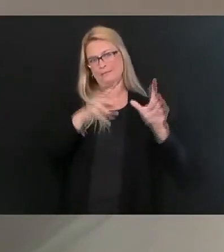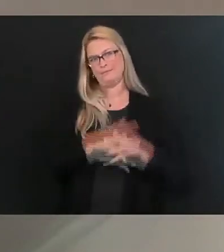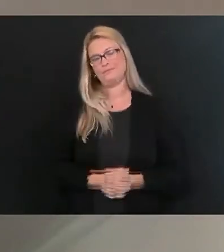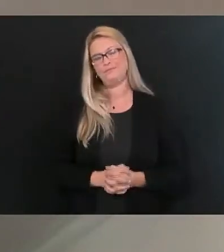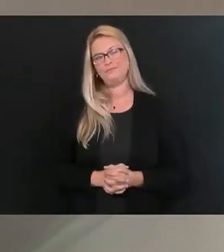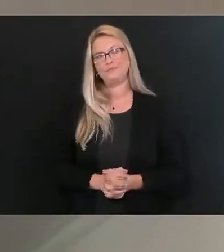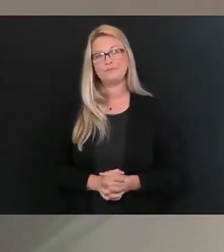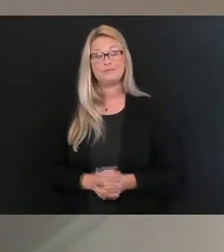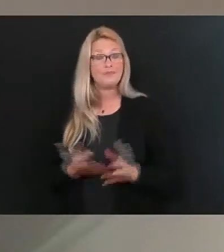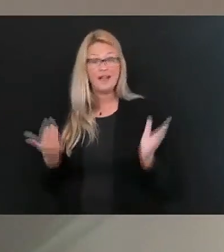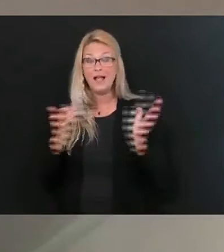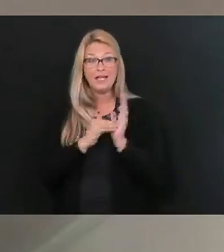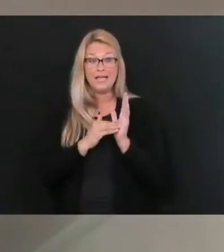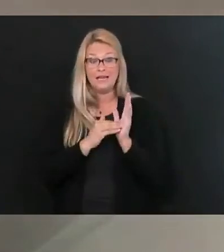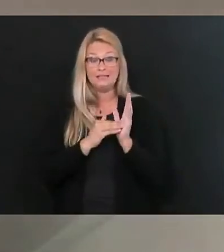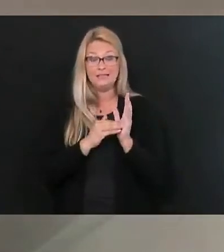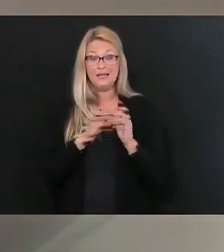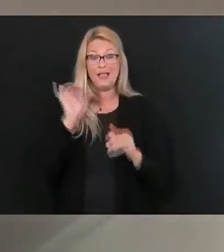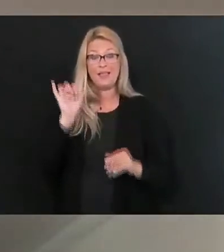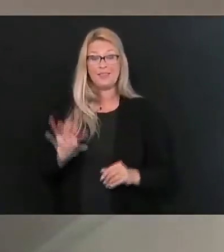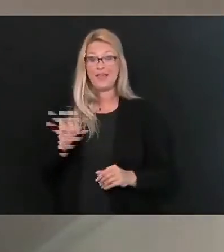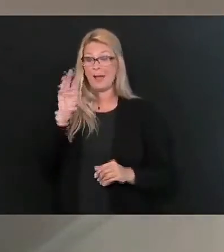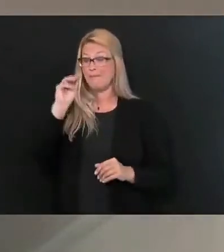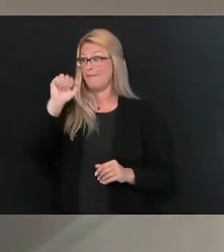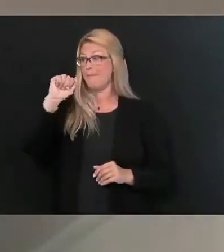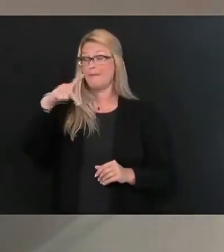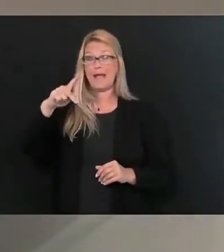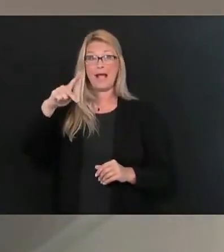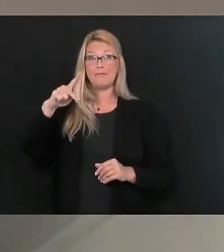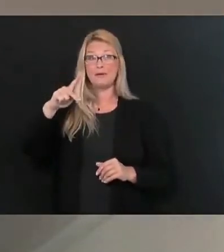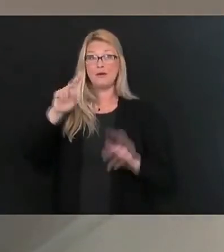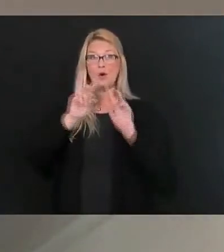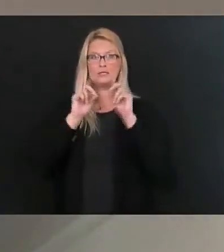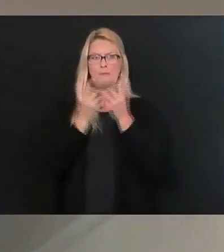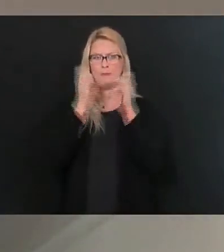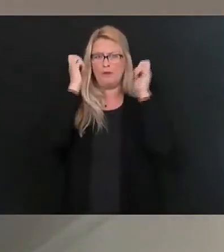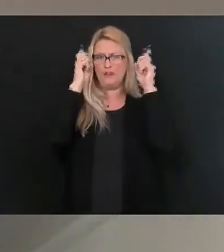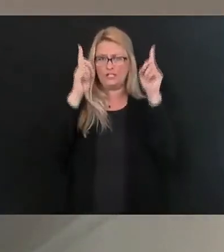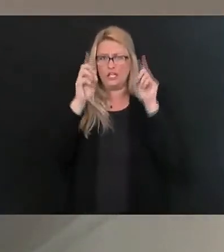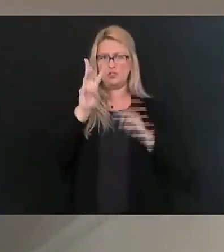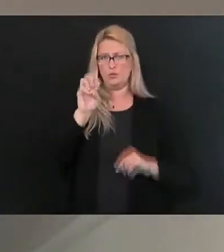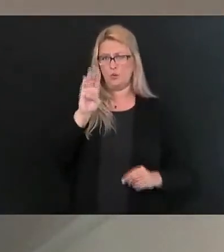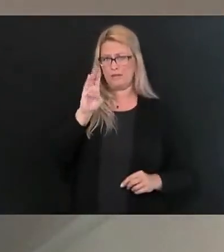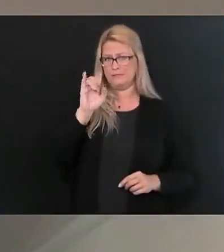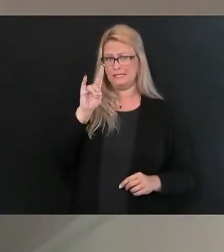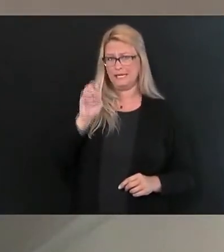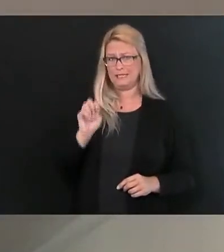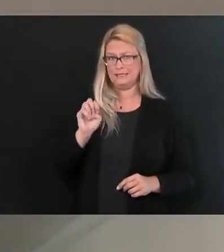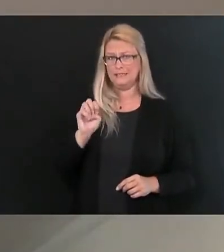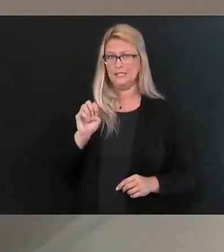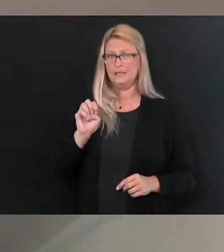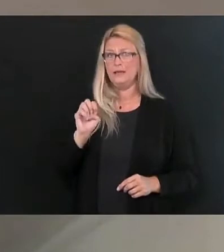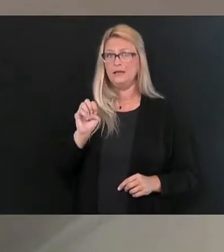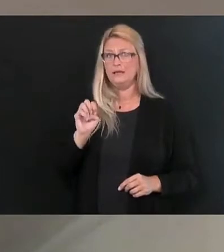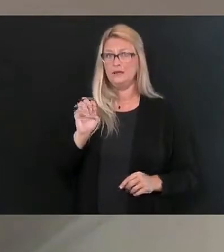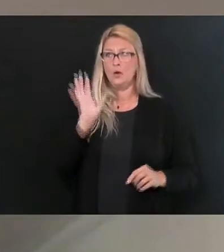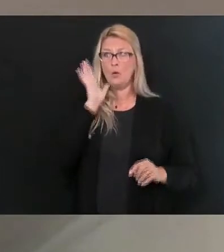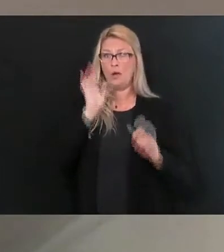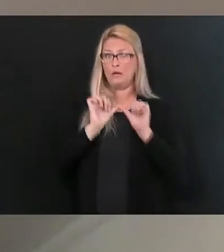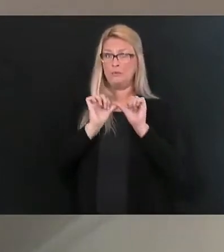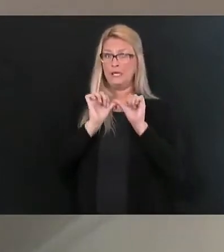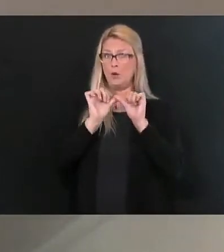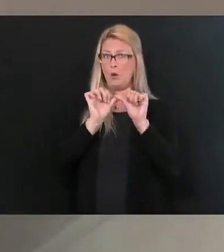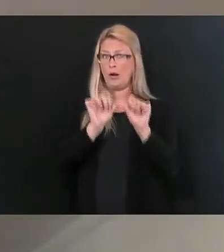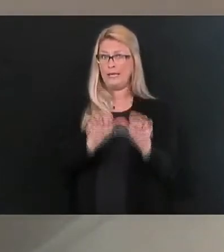as a reminder, that the map that goes up on the Department of Education website will be standing and